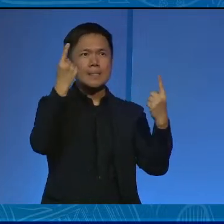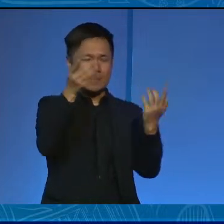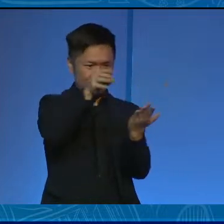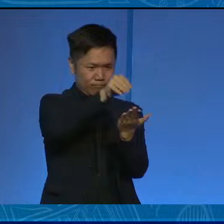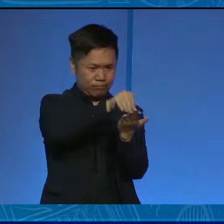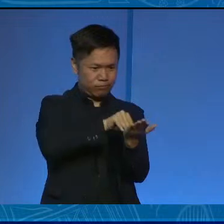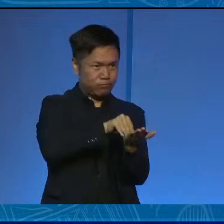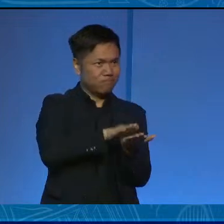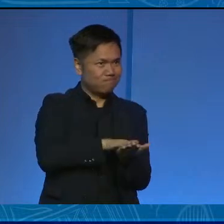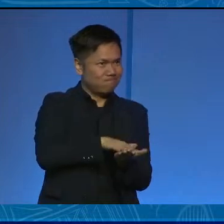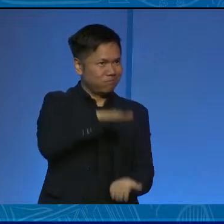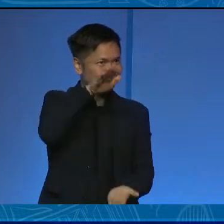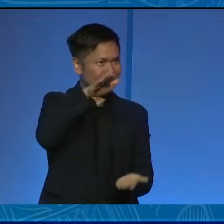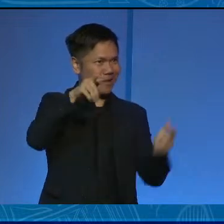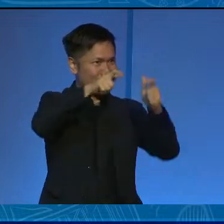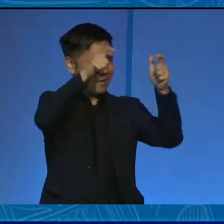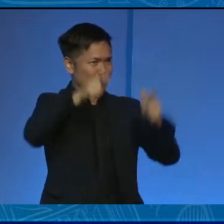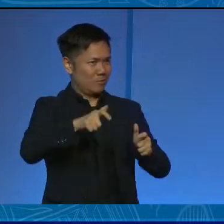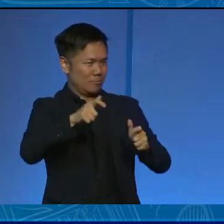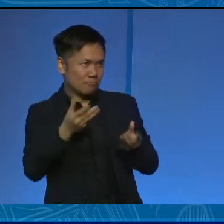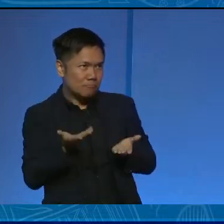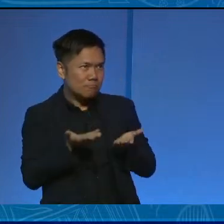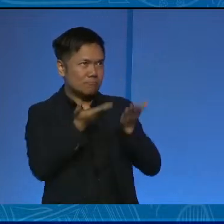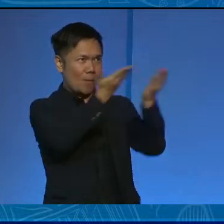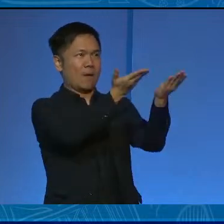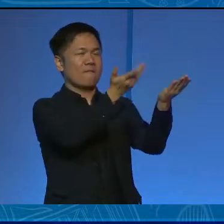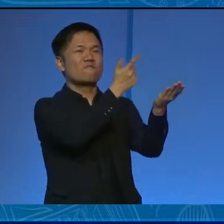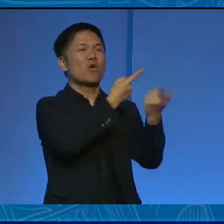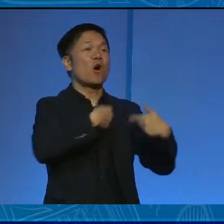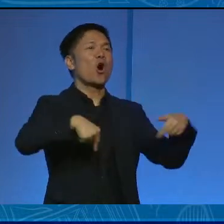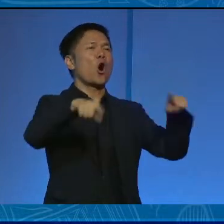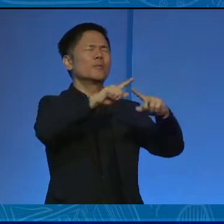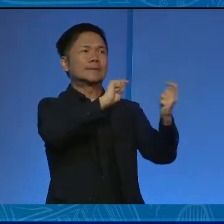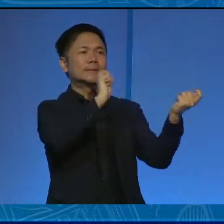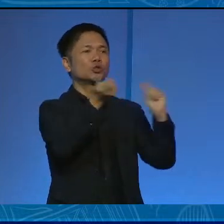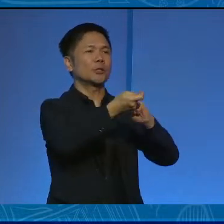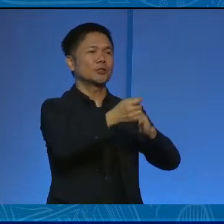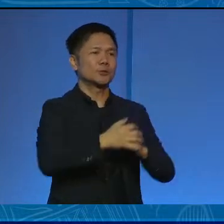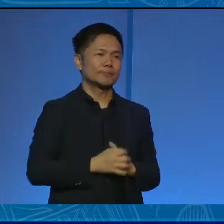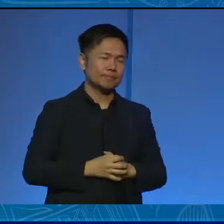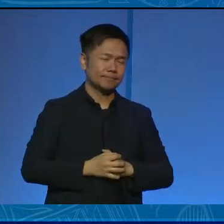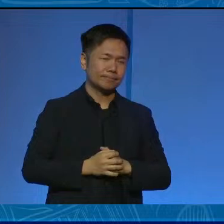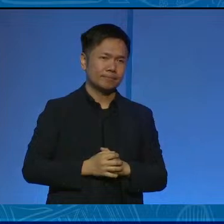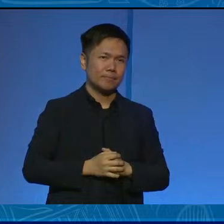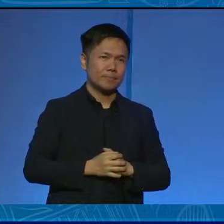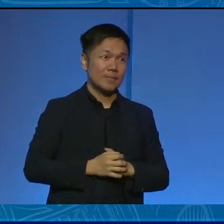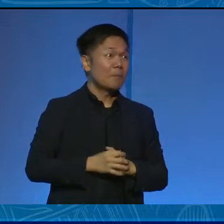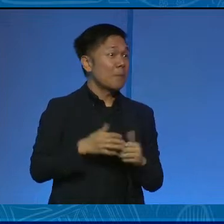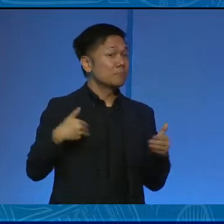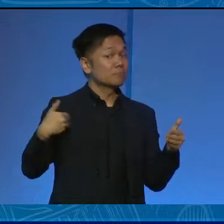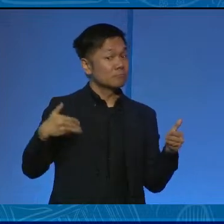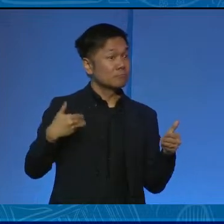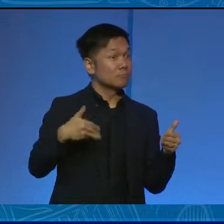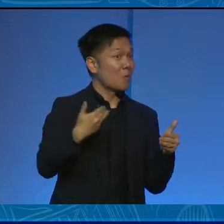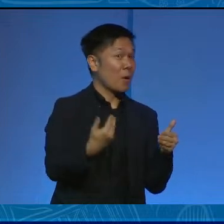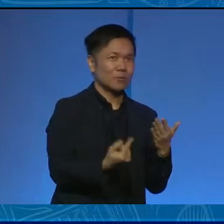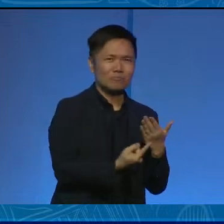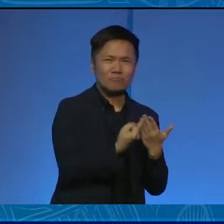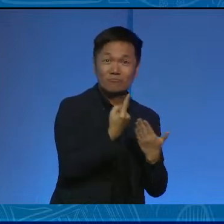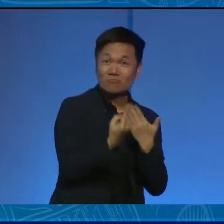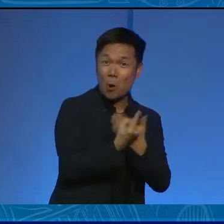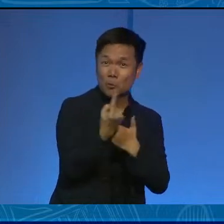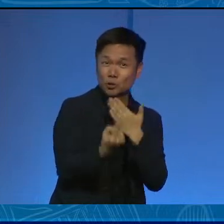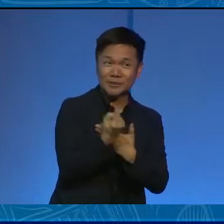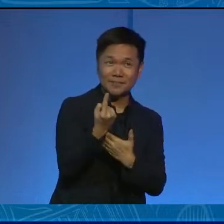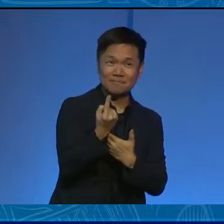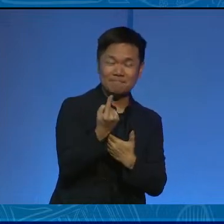change. Specifically, I would like to flag a few important upcoming opportunities, starting